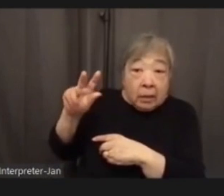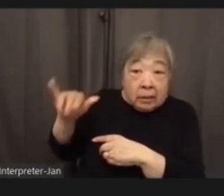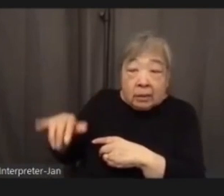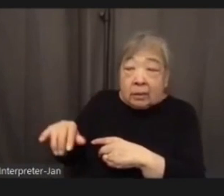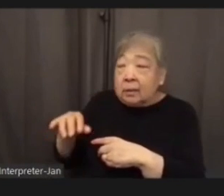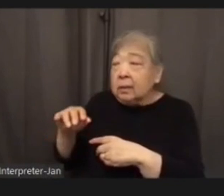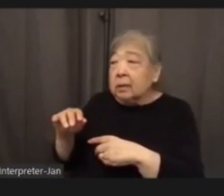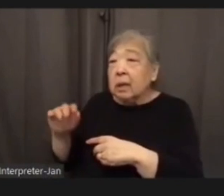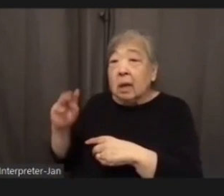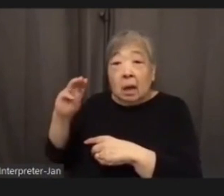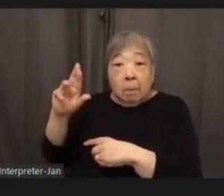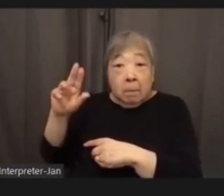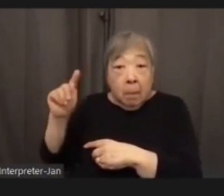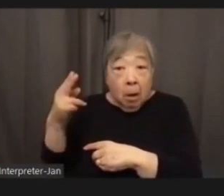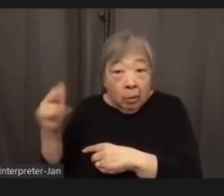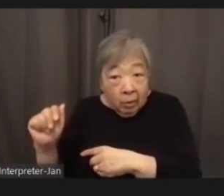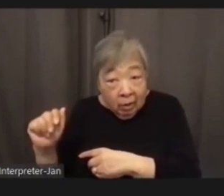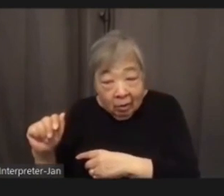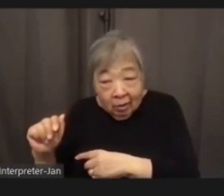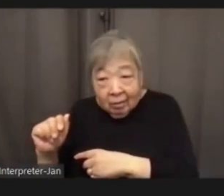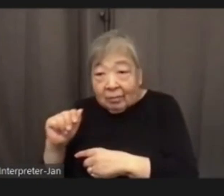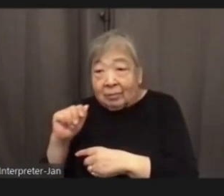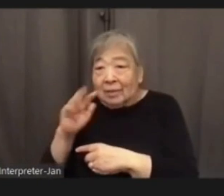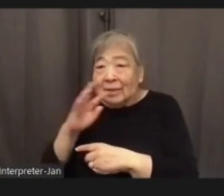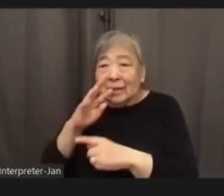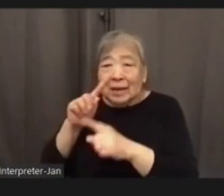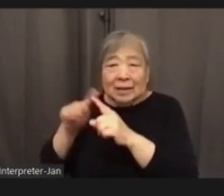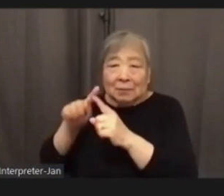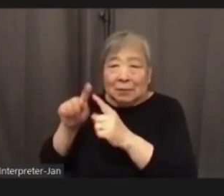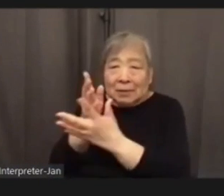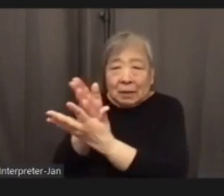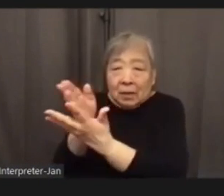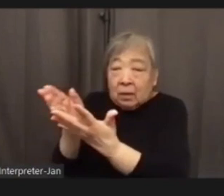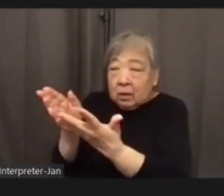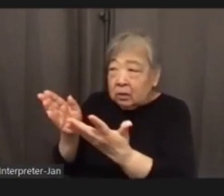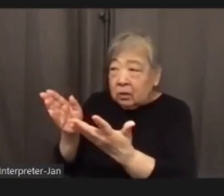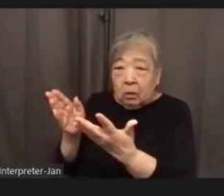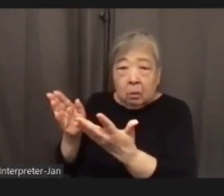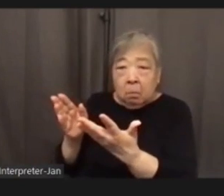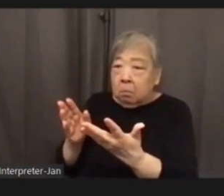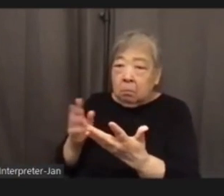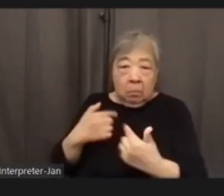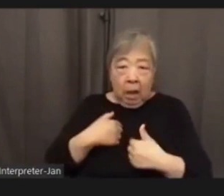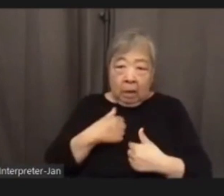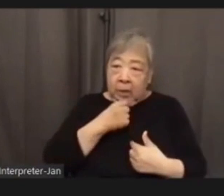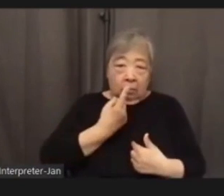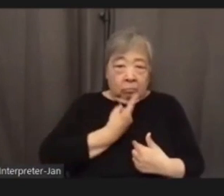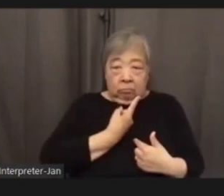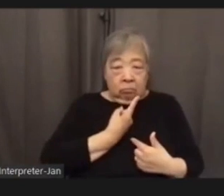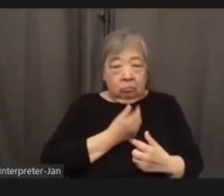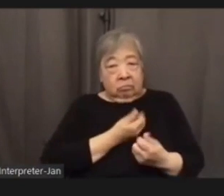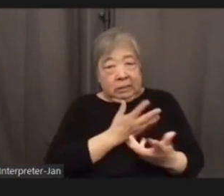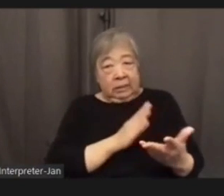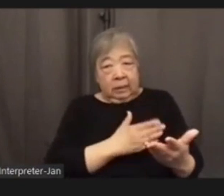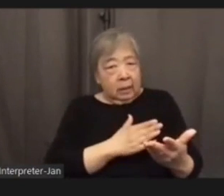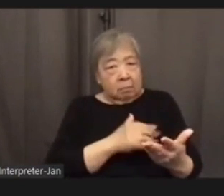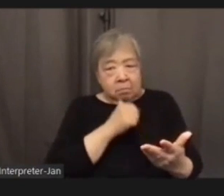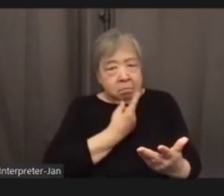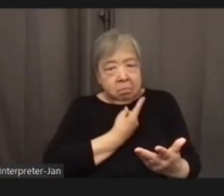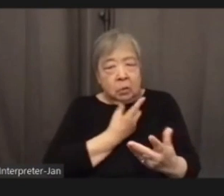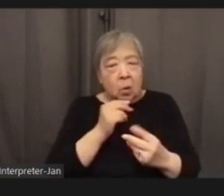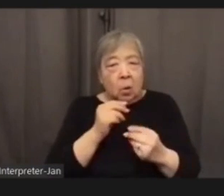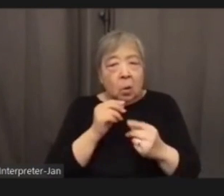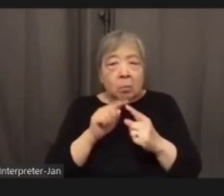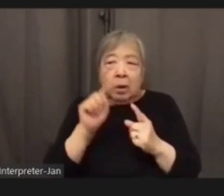singing Bambutsu. So, you know, it's not all me singing, but it's